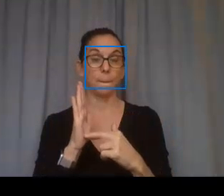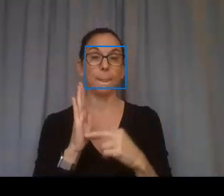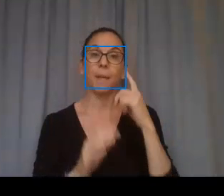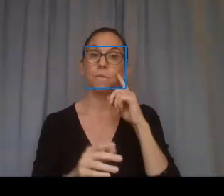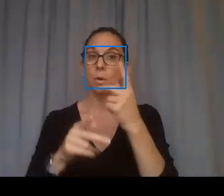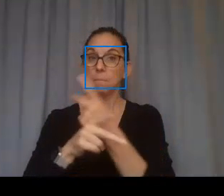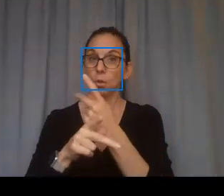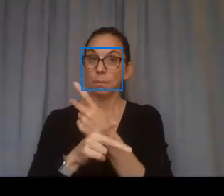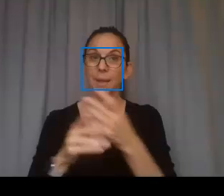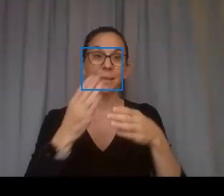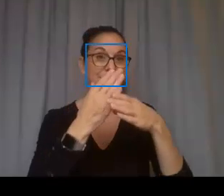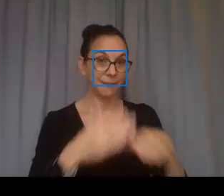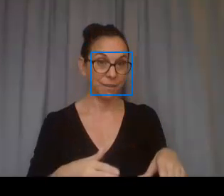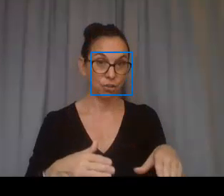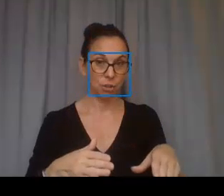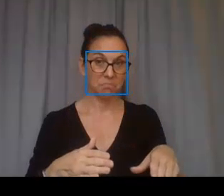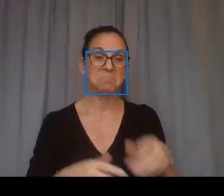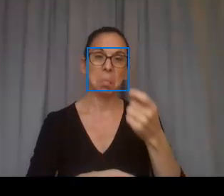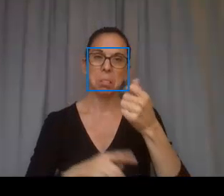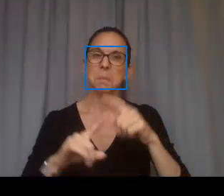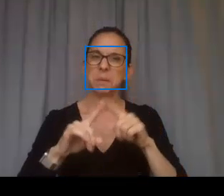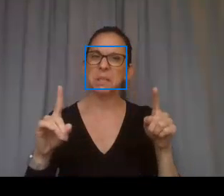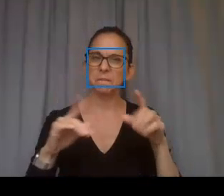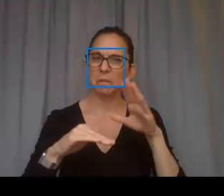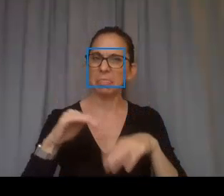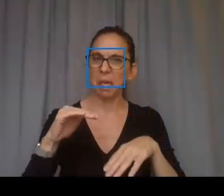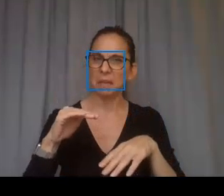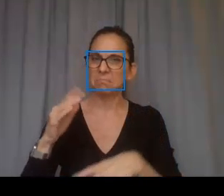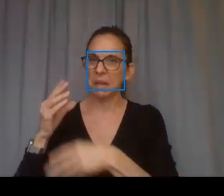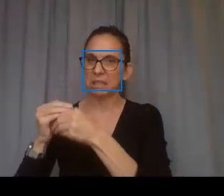for multiplication and division, which is slightly different than addition and subtraction.